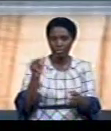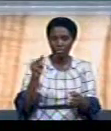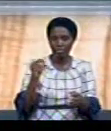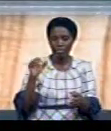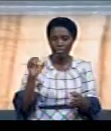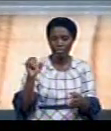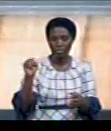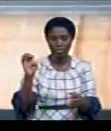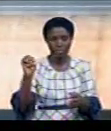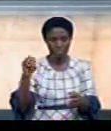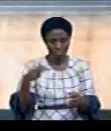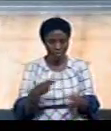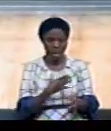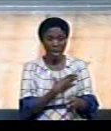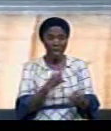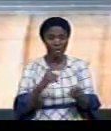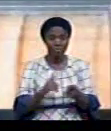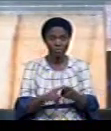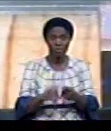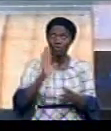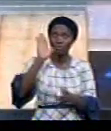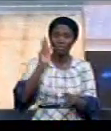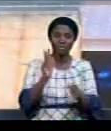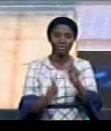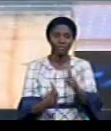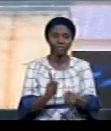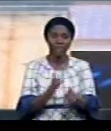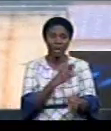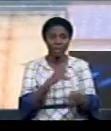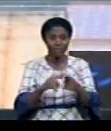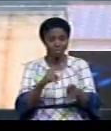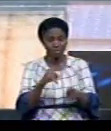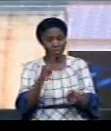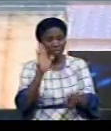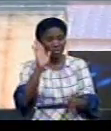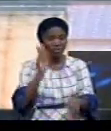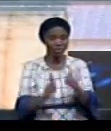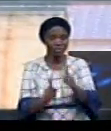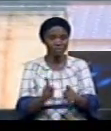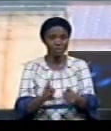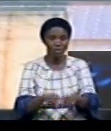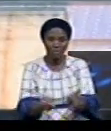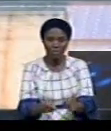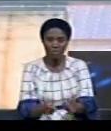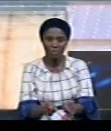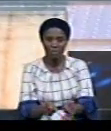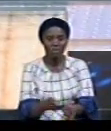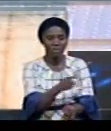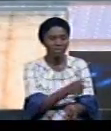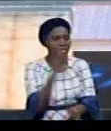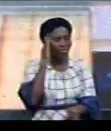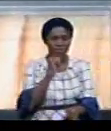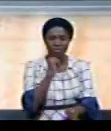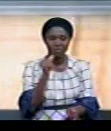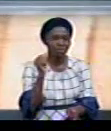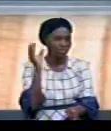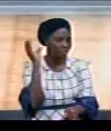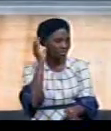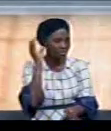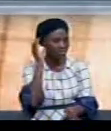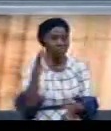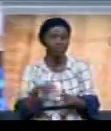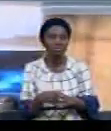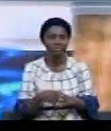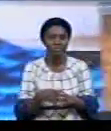Manasseh and to his people, but they were not hearkening. They